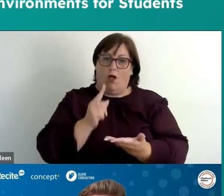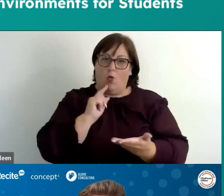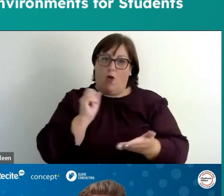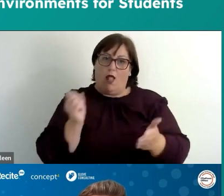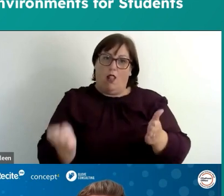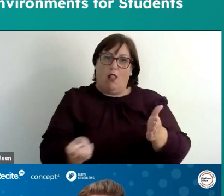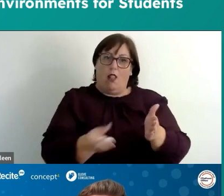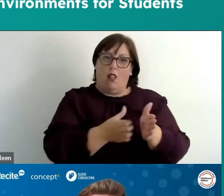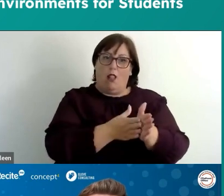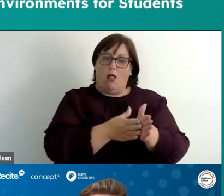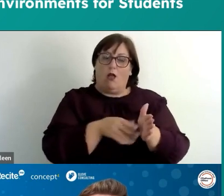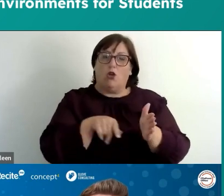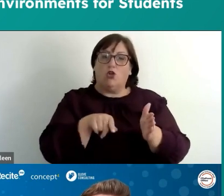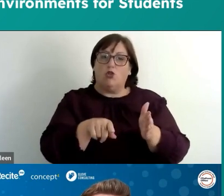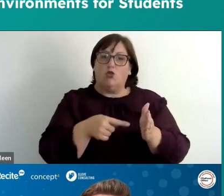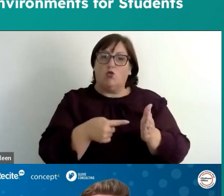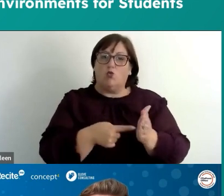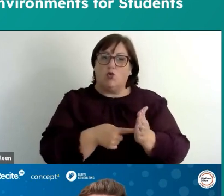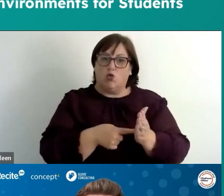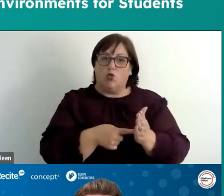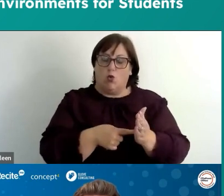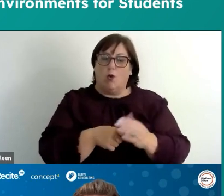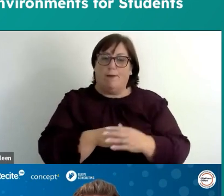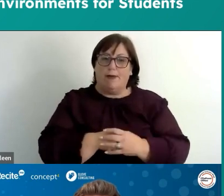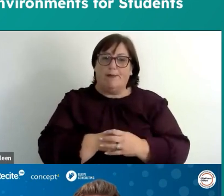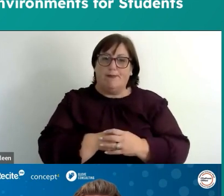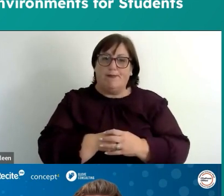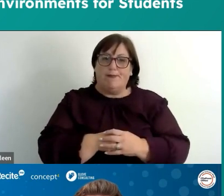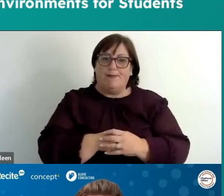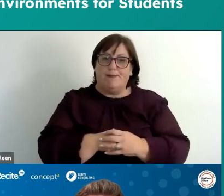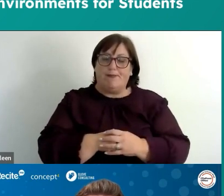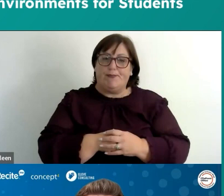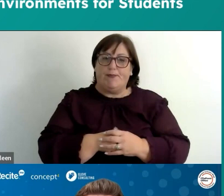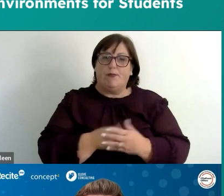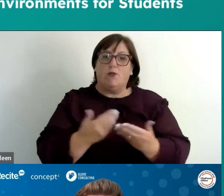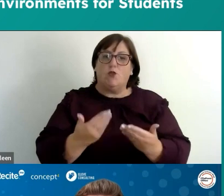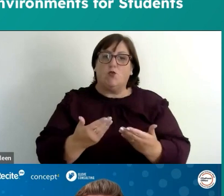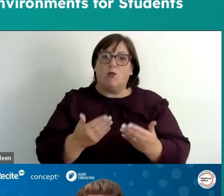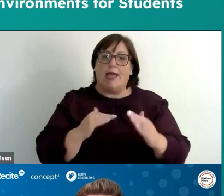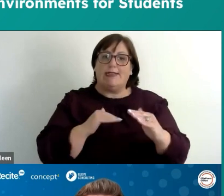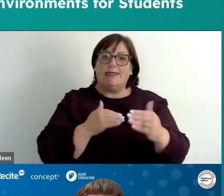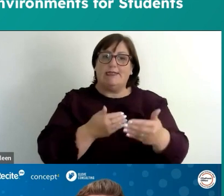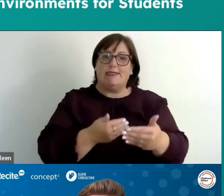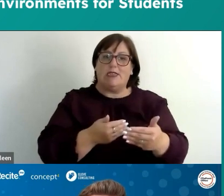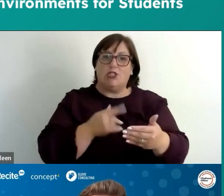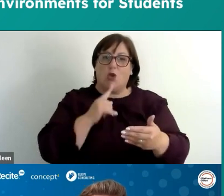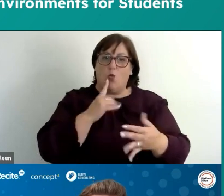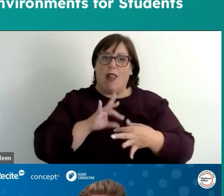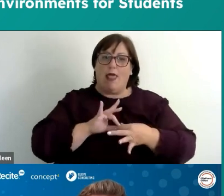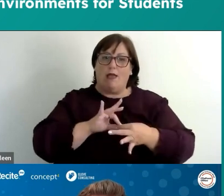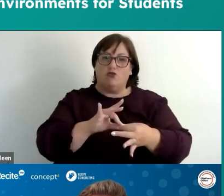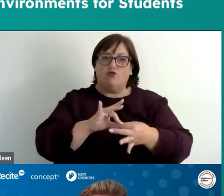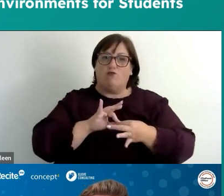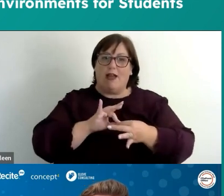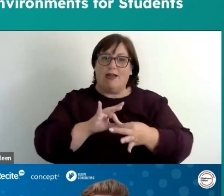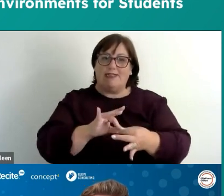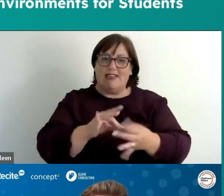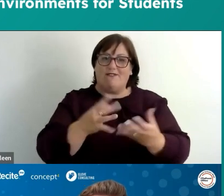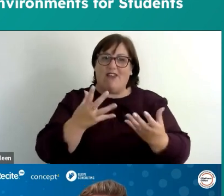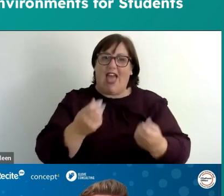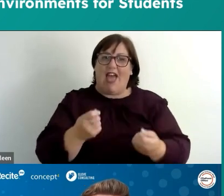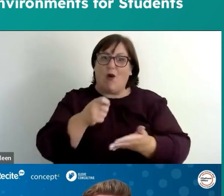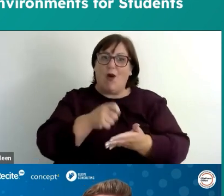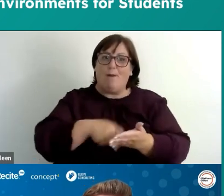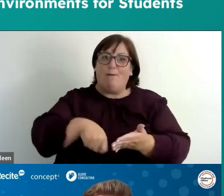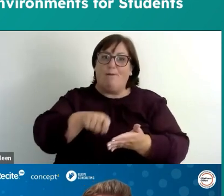again, this link will be sent over to you. Today's session will be interactive using polls, so please get involved,